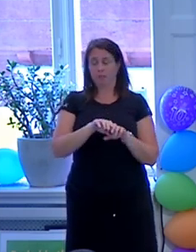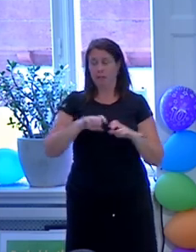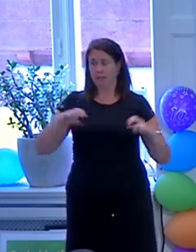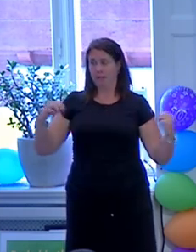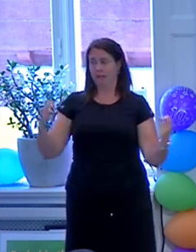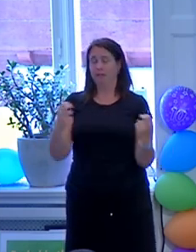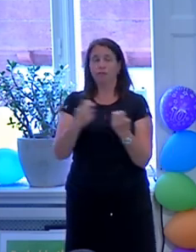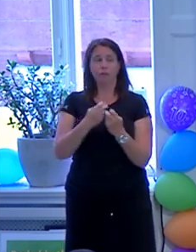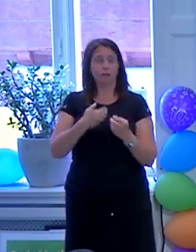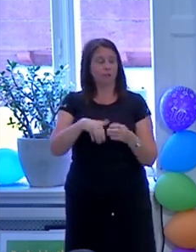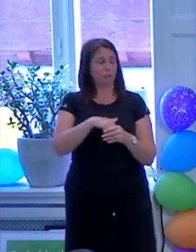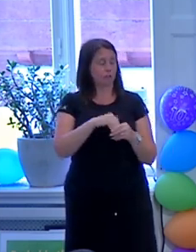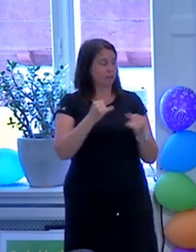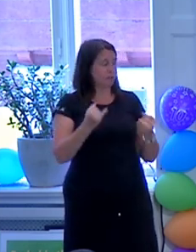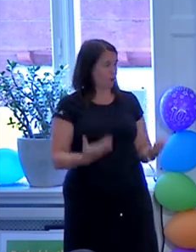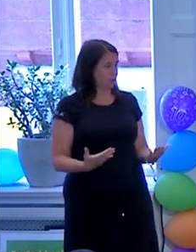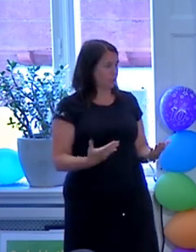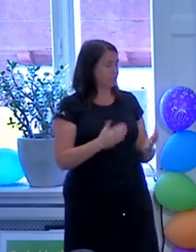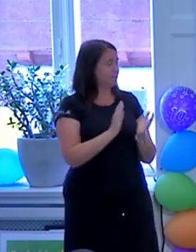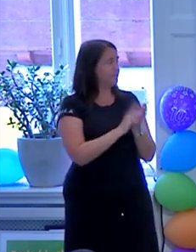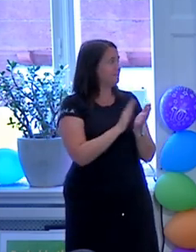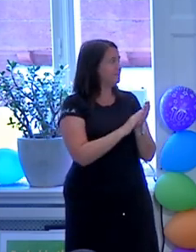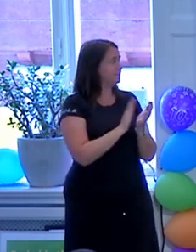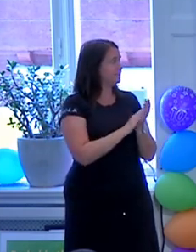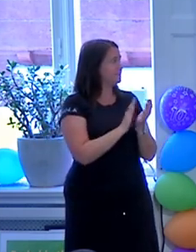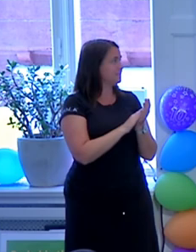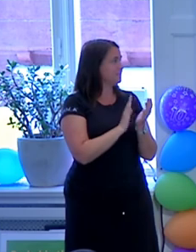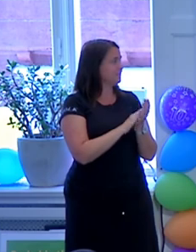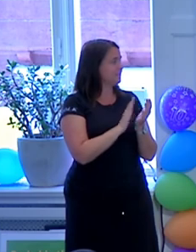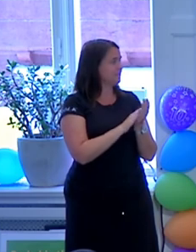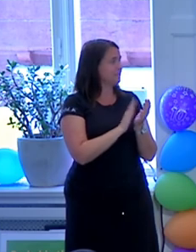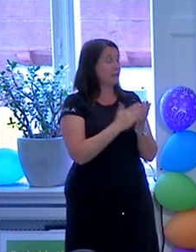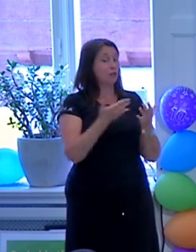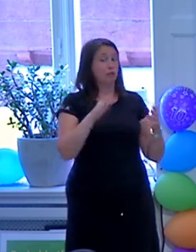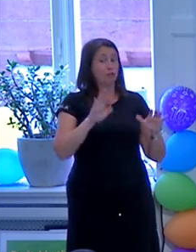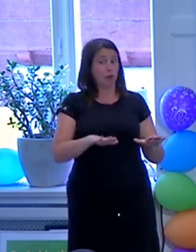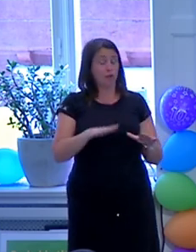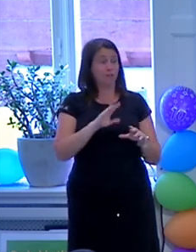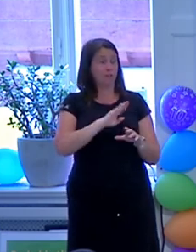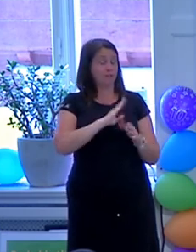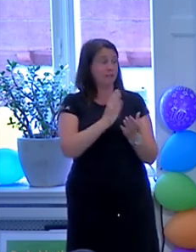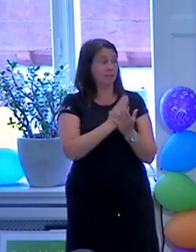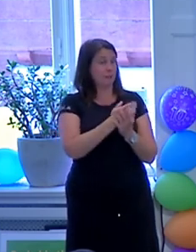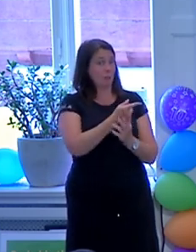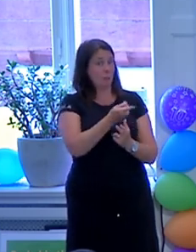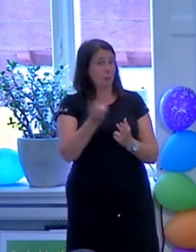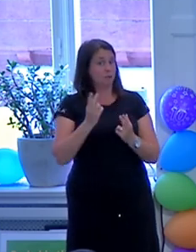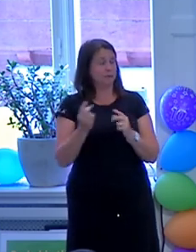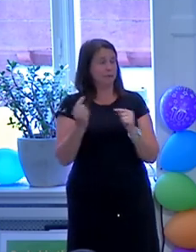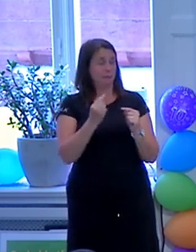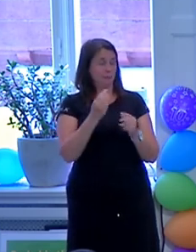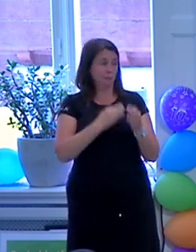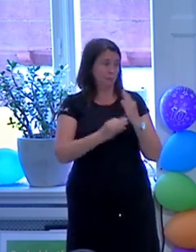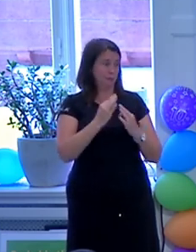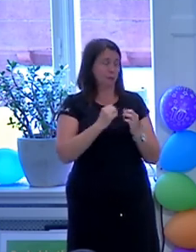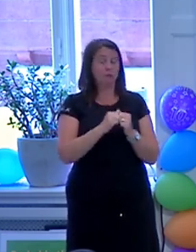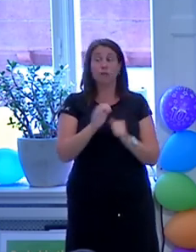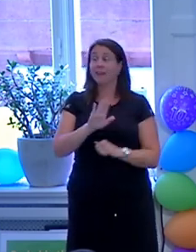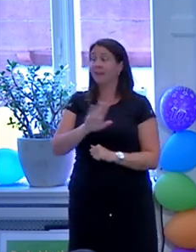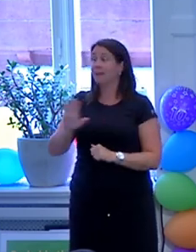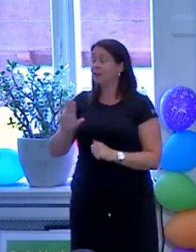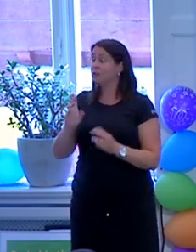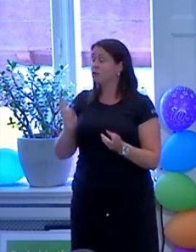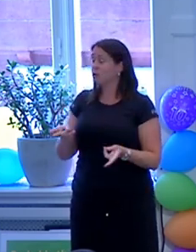Hogerud for participating in this panel. Stay around, and I'm sure there will be questions. For those of you